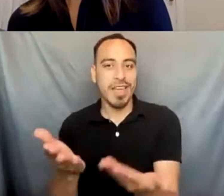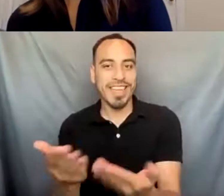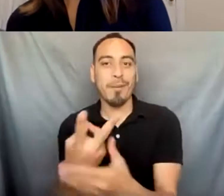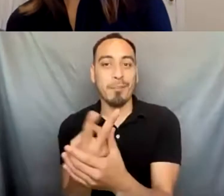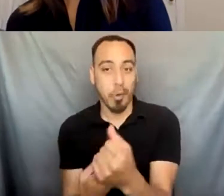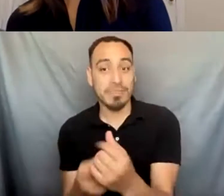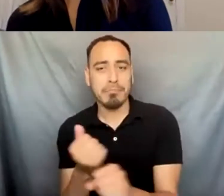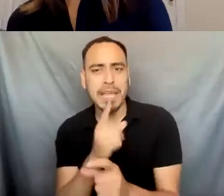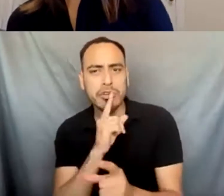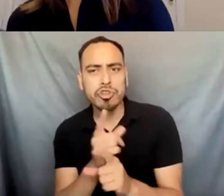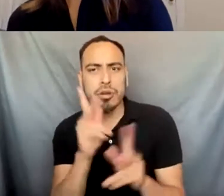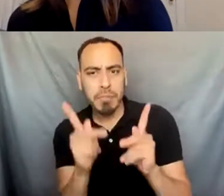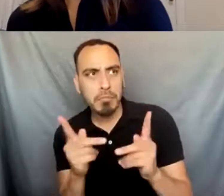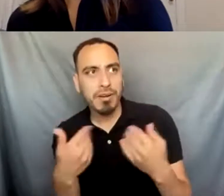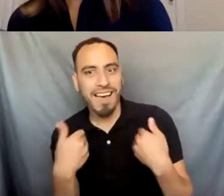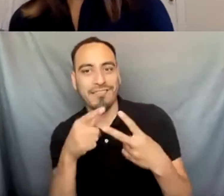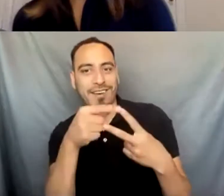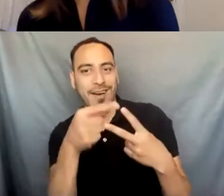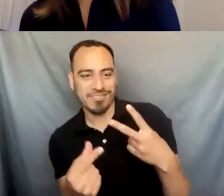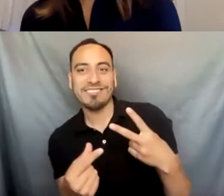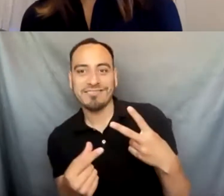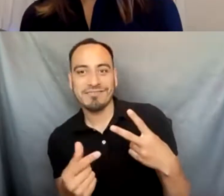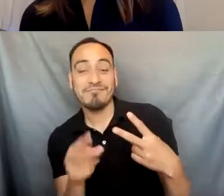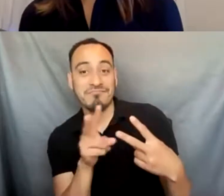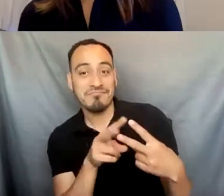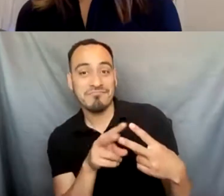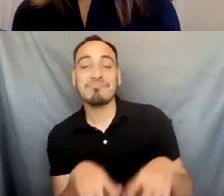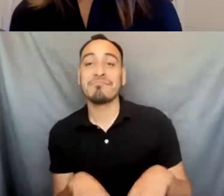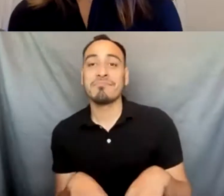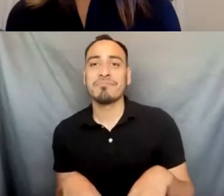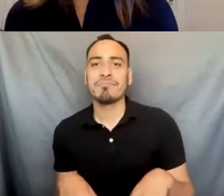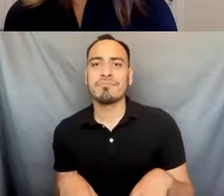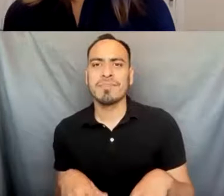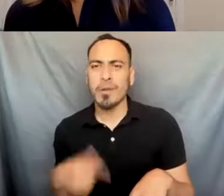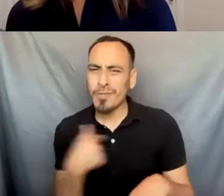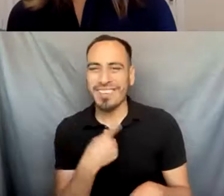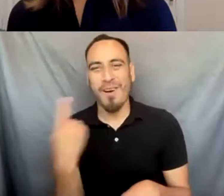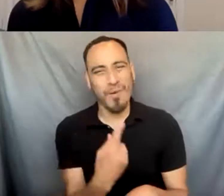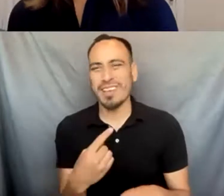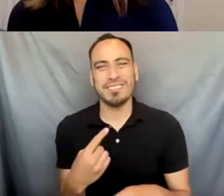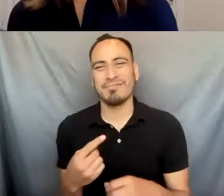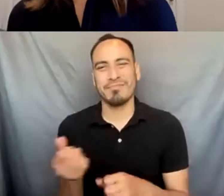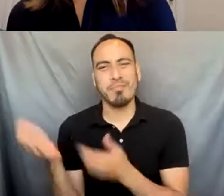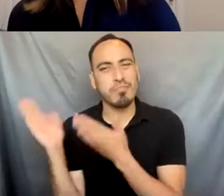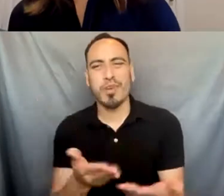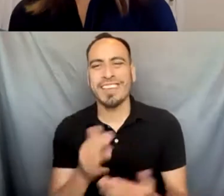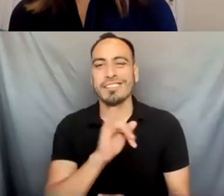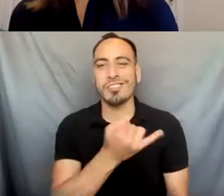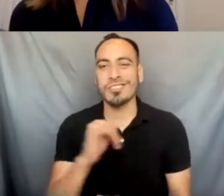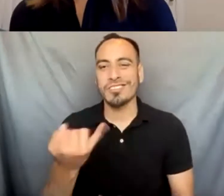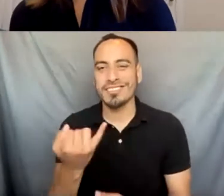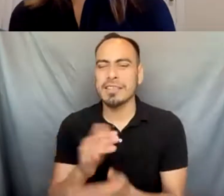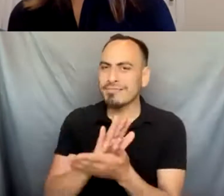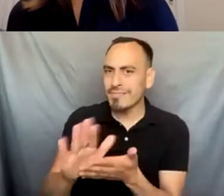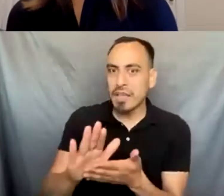have options. And we had been doing all of our pop-ups with Johnson & Johnson because it's of course more convenient not to have someone come back for a